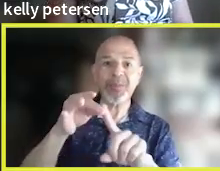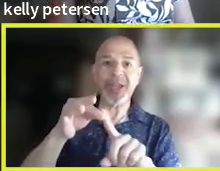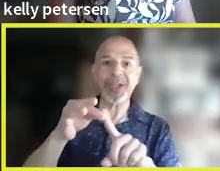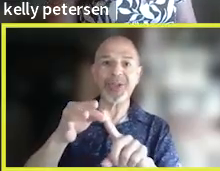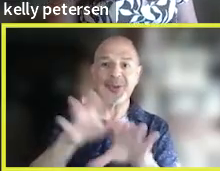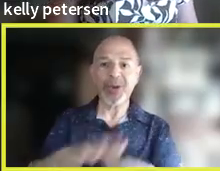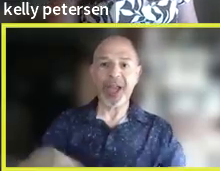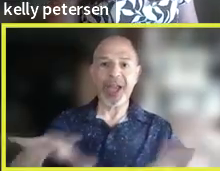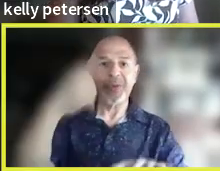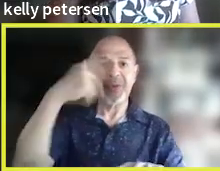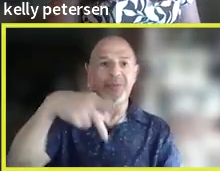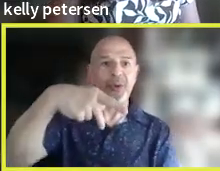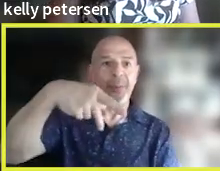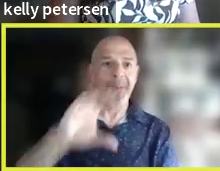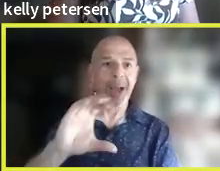This is awesome.